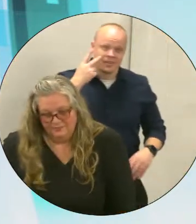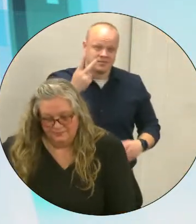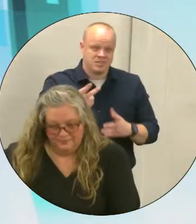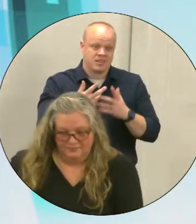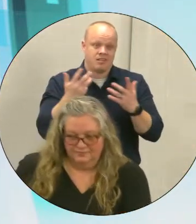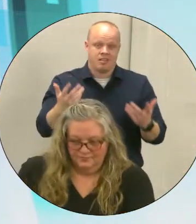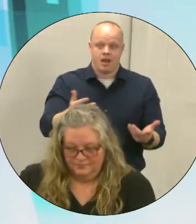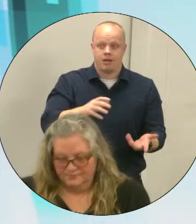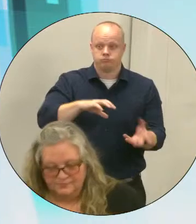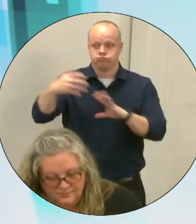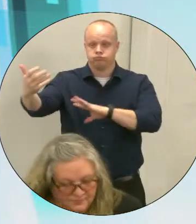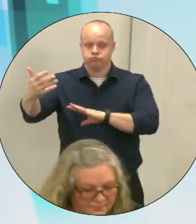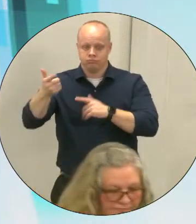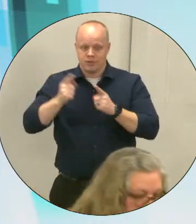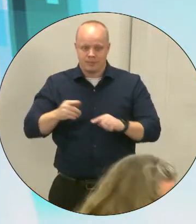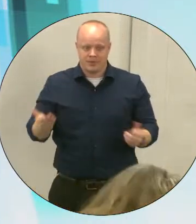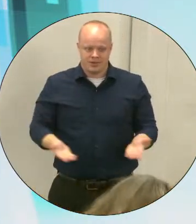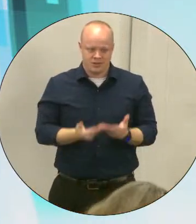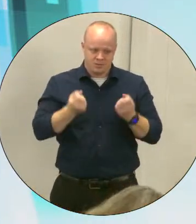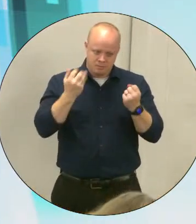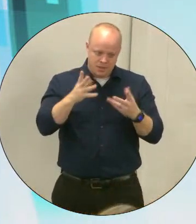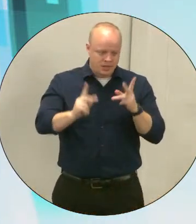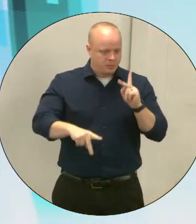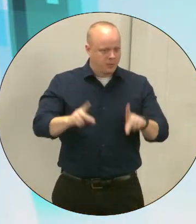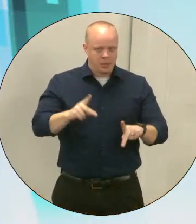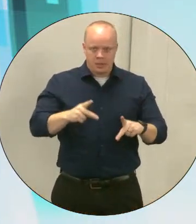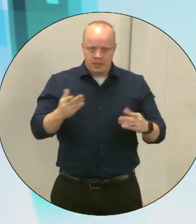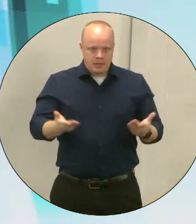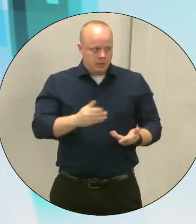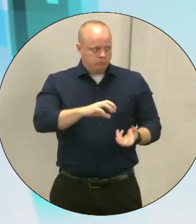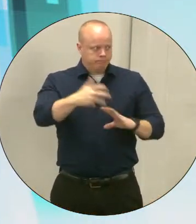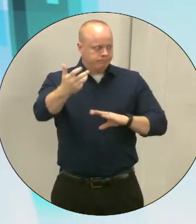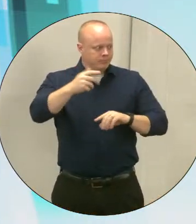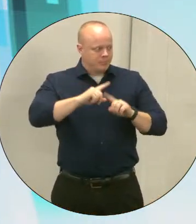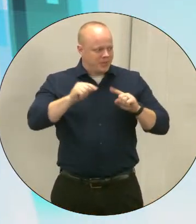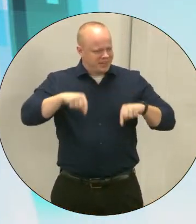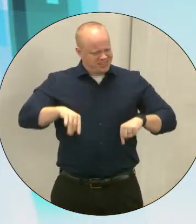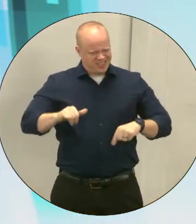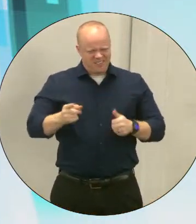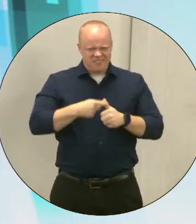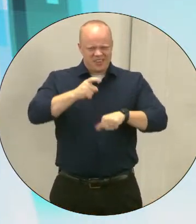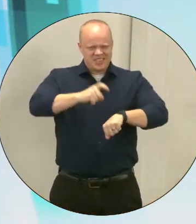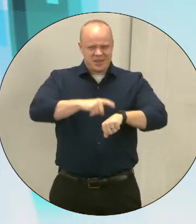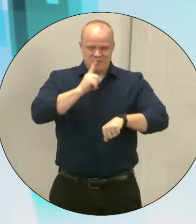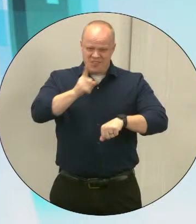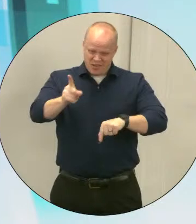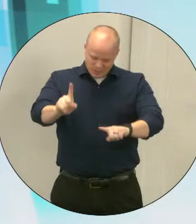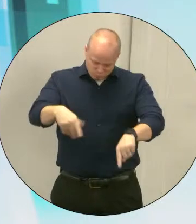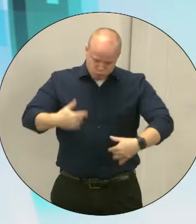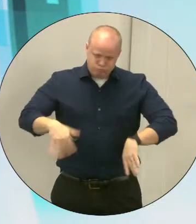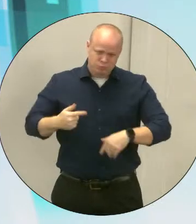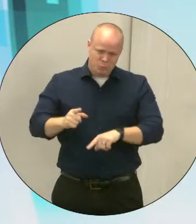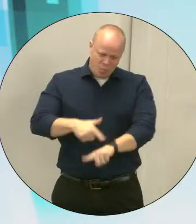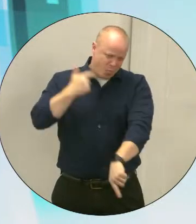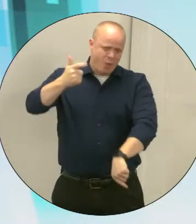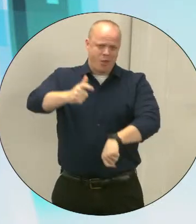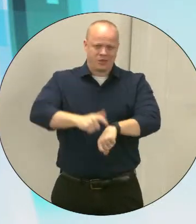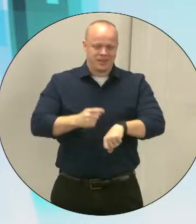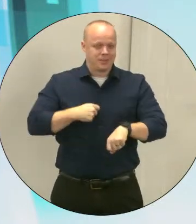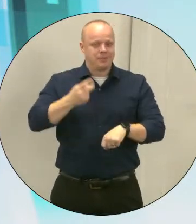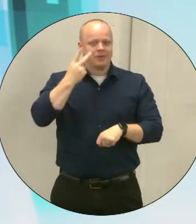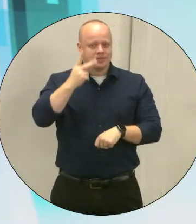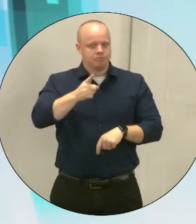of dysfunctional people up here. But this is like the first time in a very long time I've seen